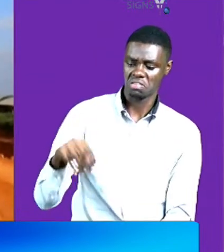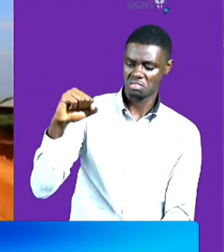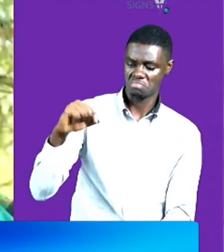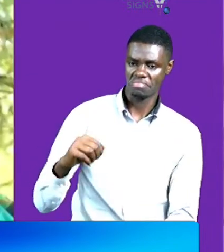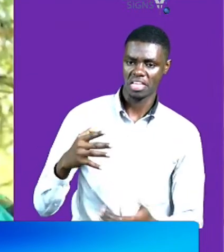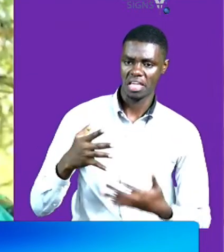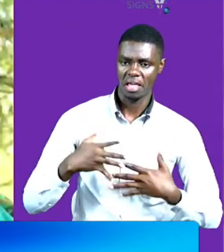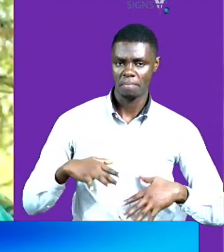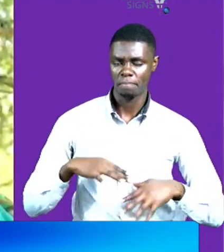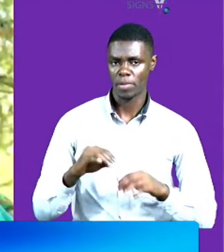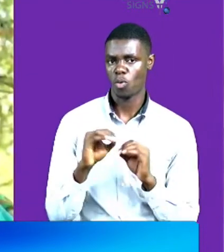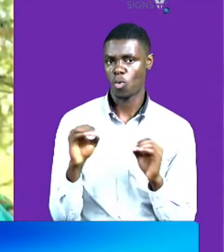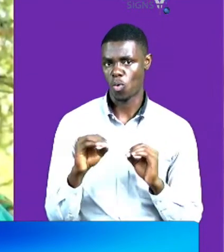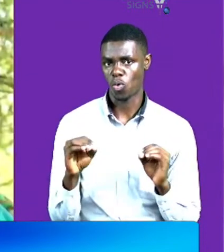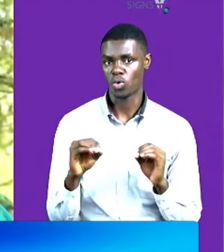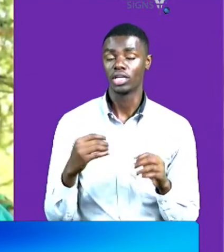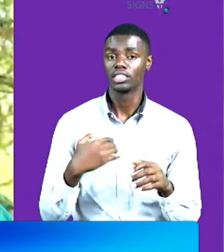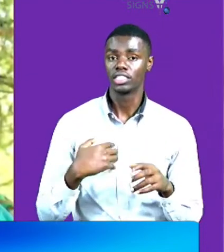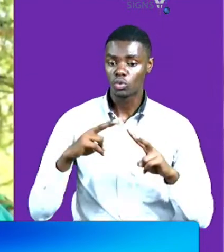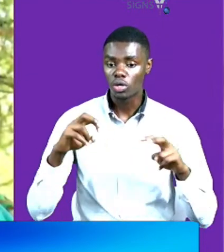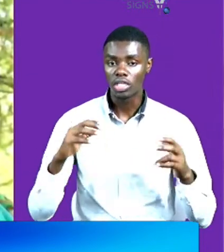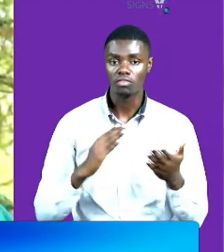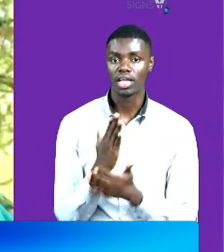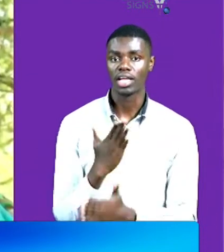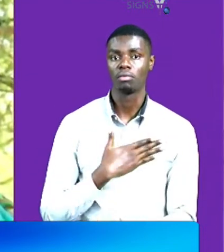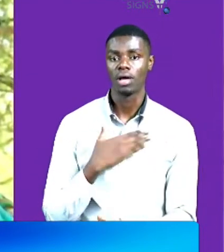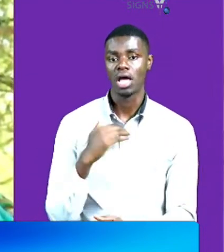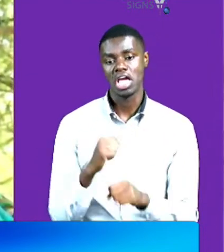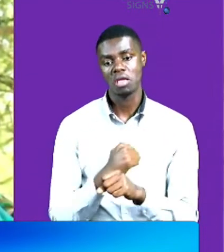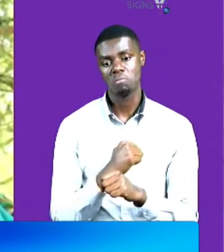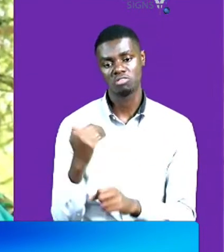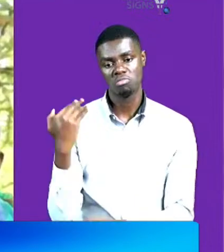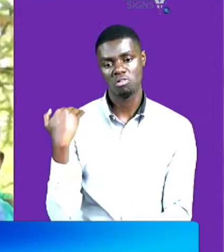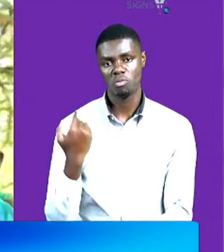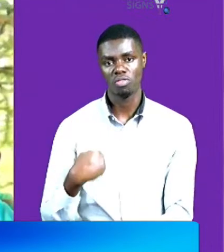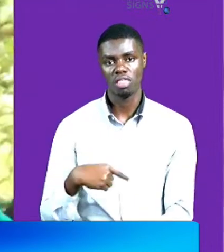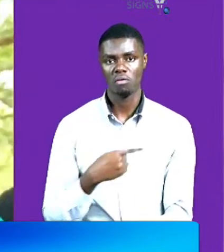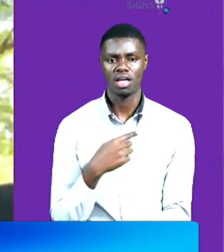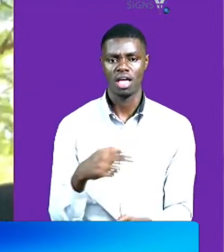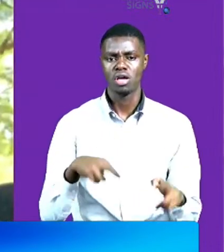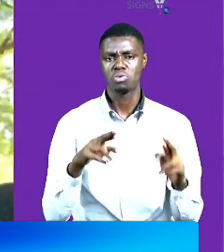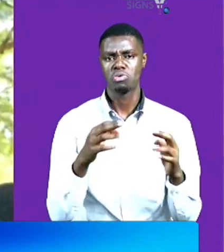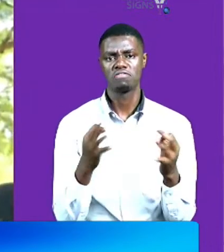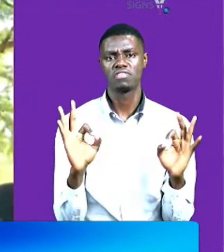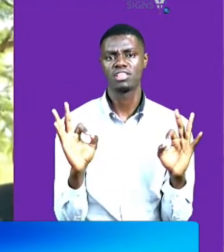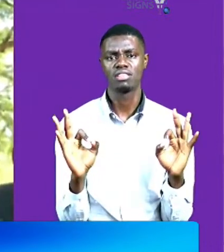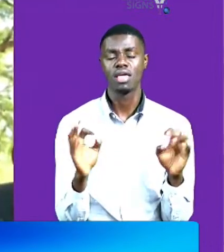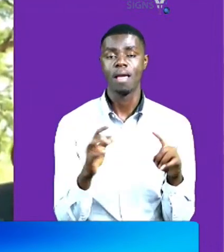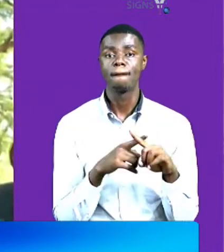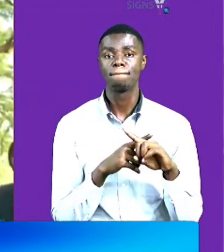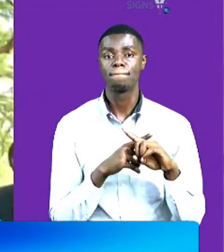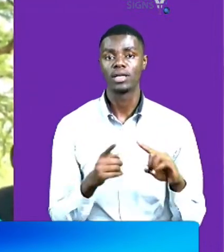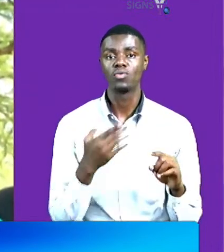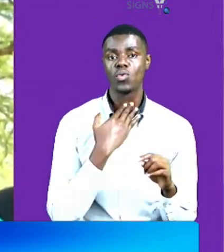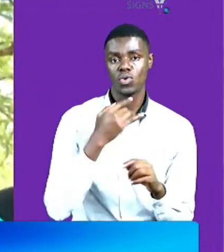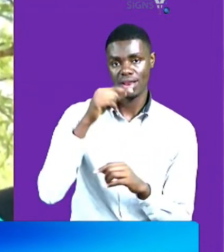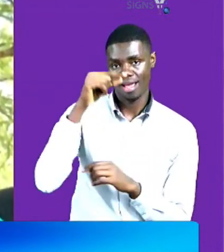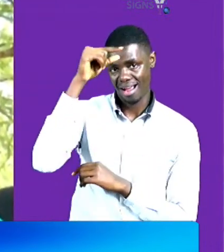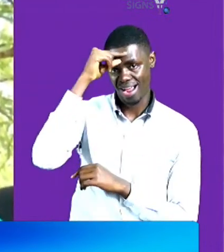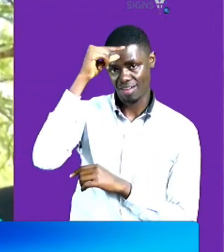Kenya nayo watuangalia haki yetu. Hatuwezi sumbua sisi. Barabara ni free, lakini tunataka